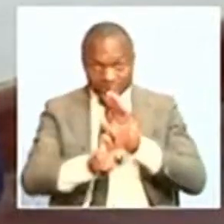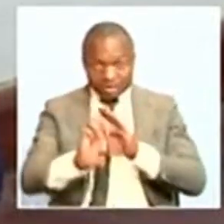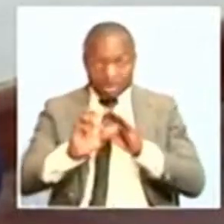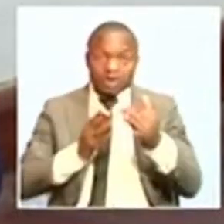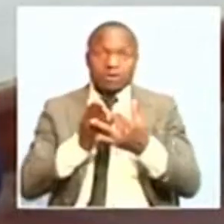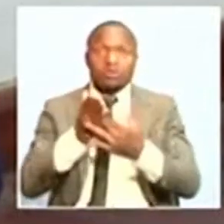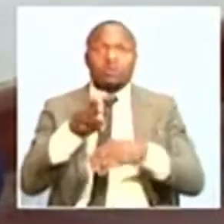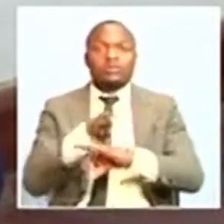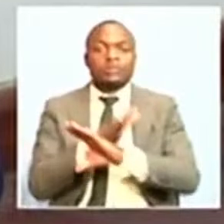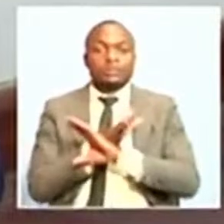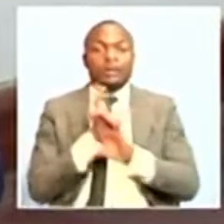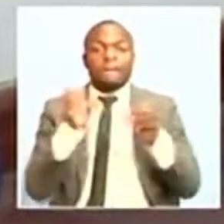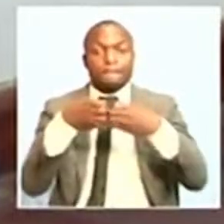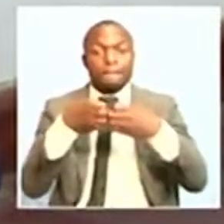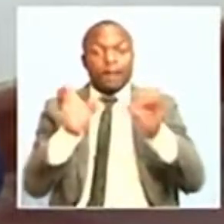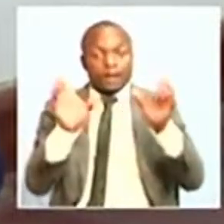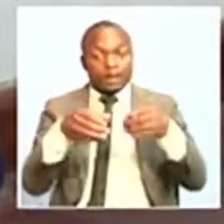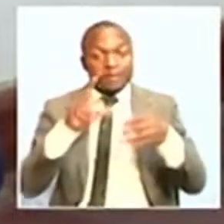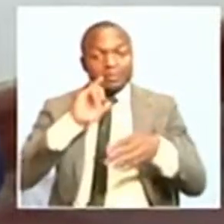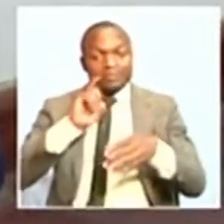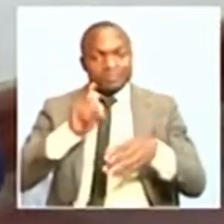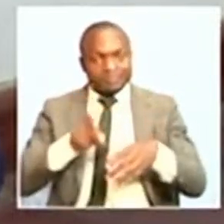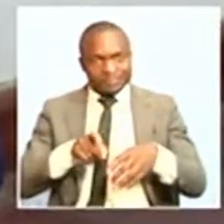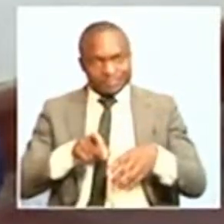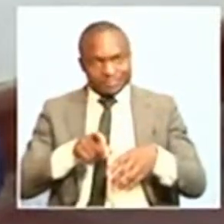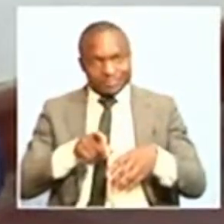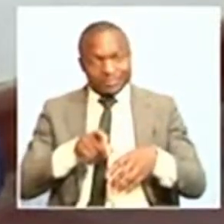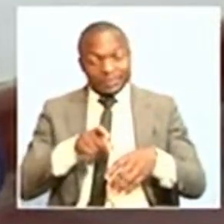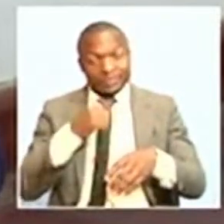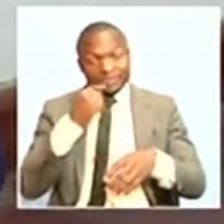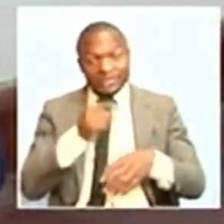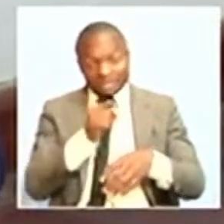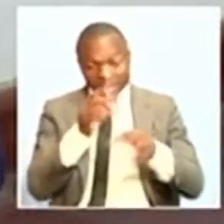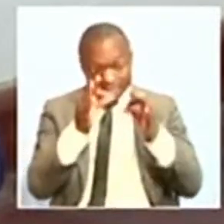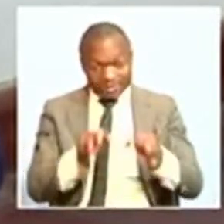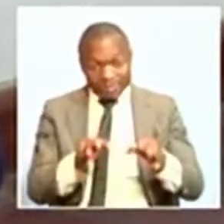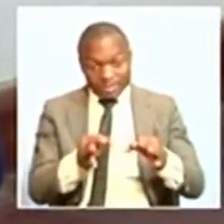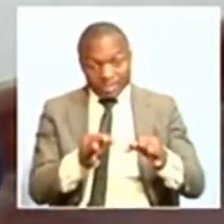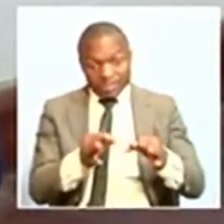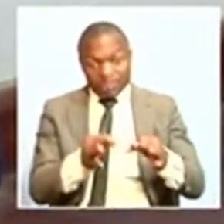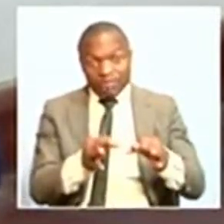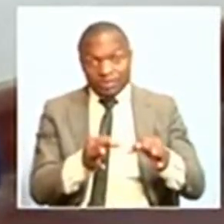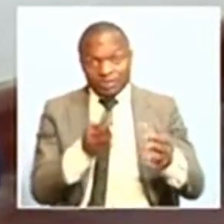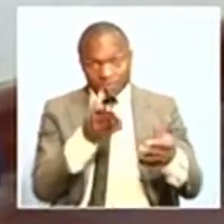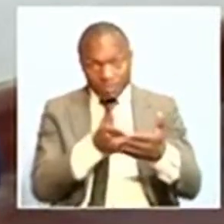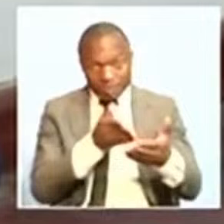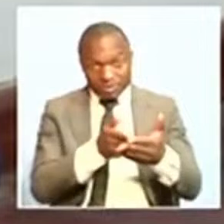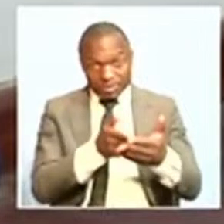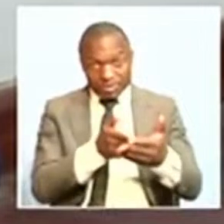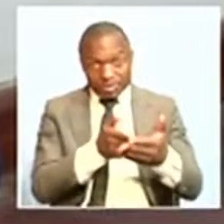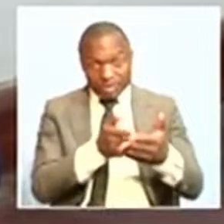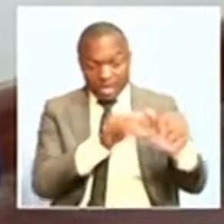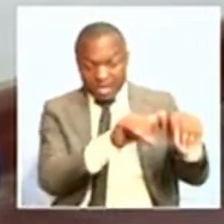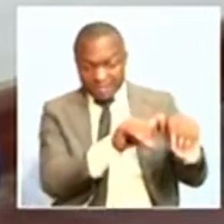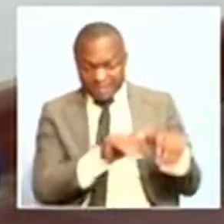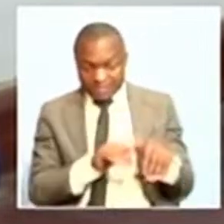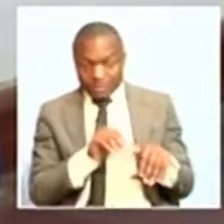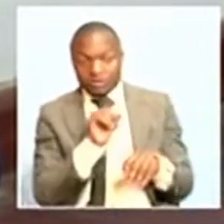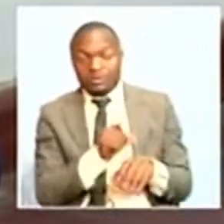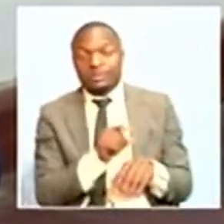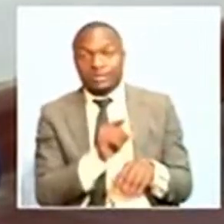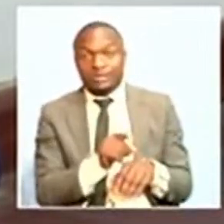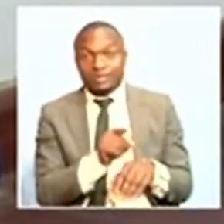the committee might need to confirm whether there will be exemptions for this category, because there's a potential for them to be unfairly